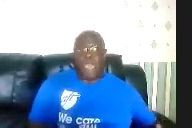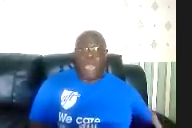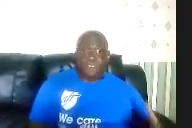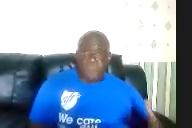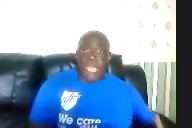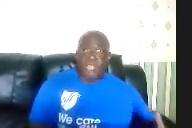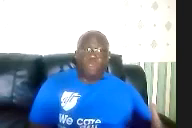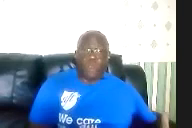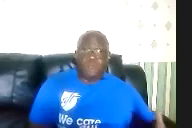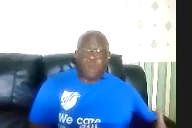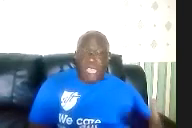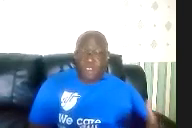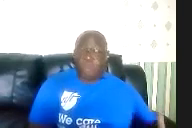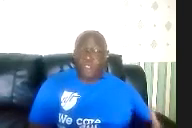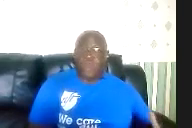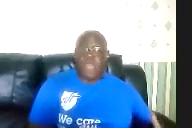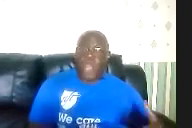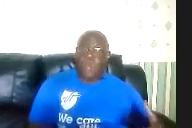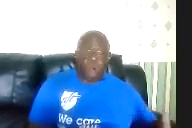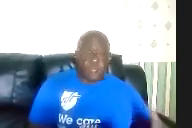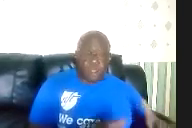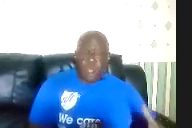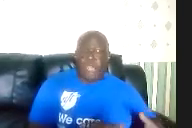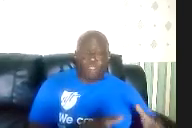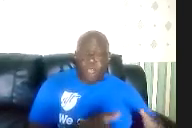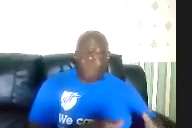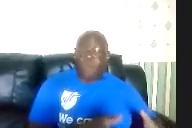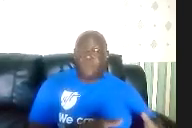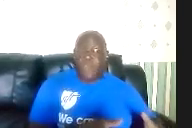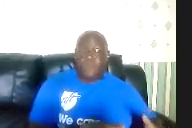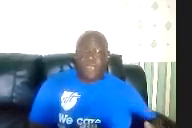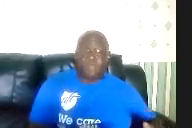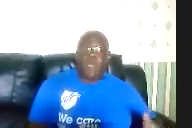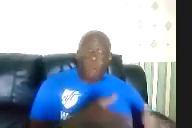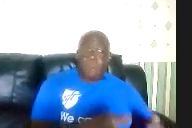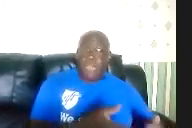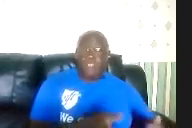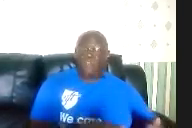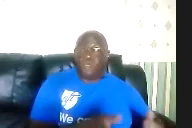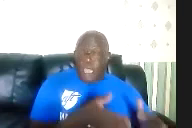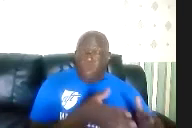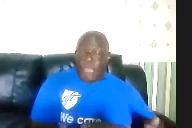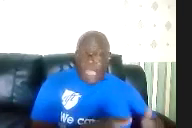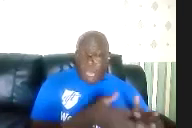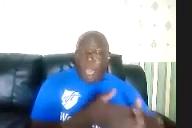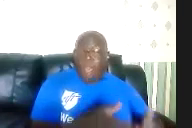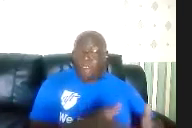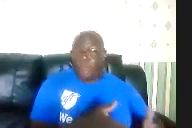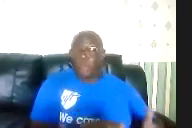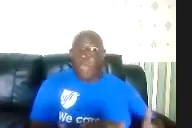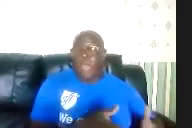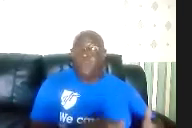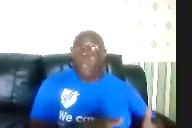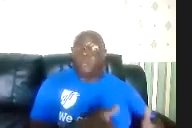employers, actually making them do what they should be doing going forward. And certainly in terms of the 5 tests, we're making sure that equality is a heart